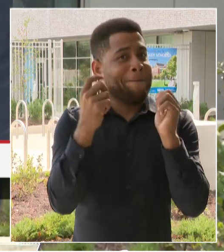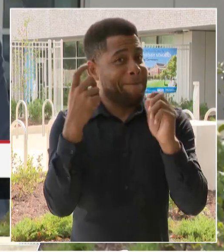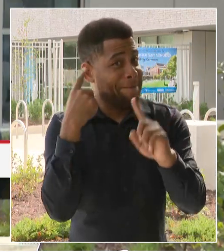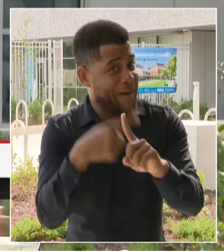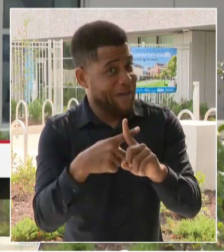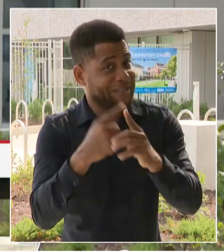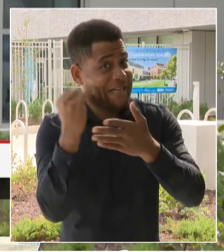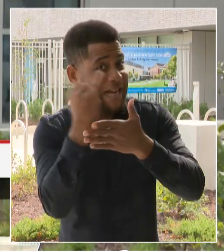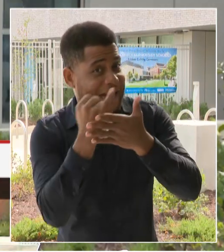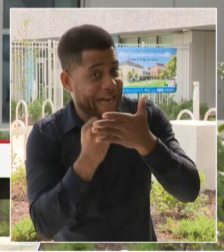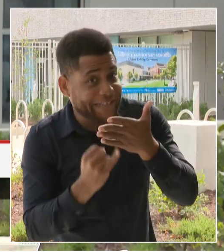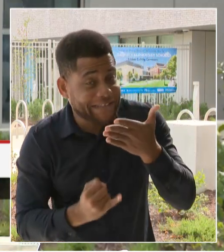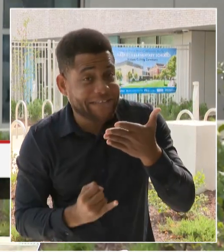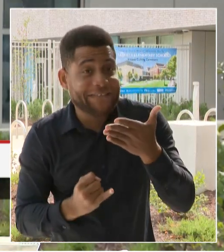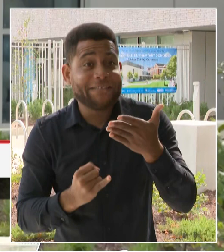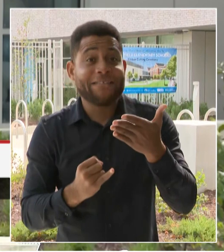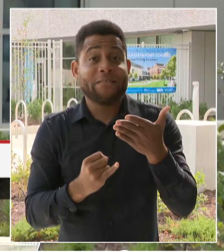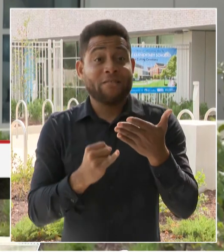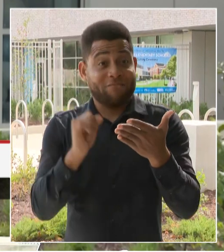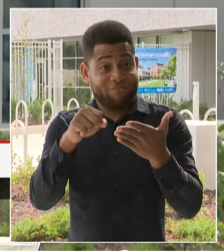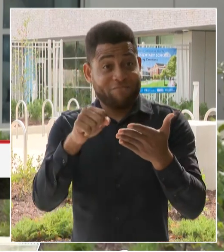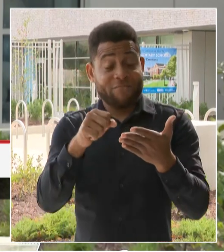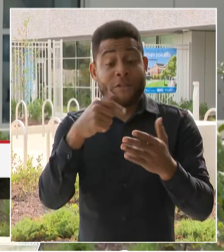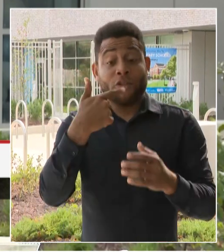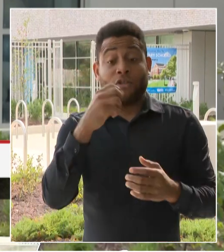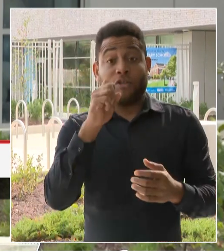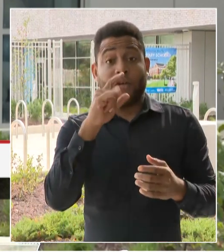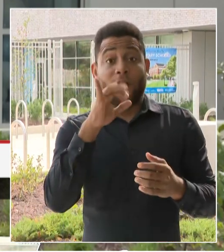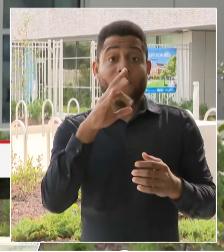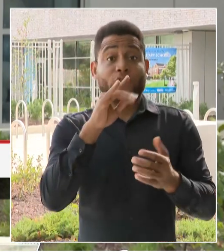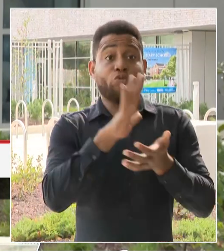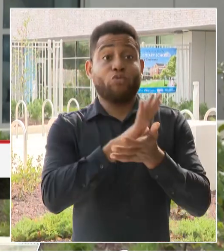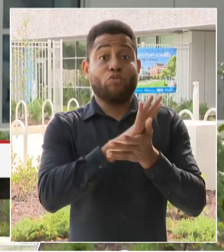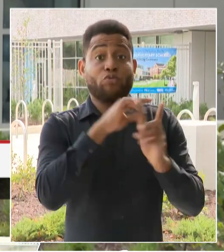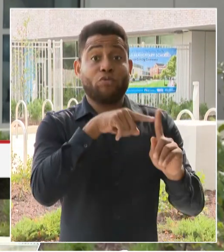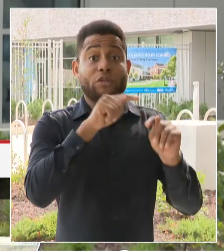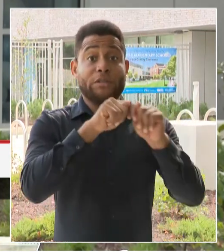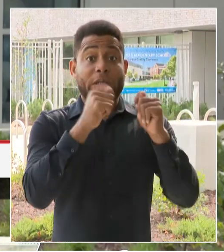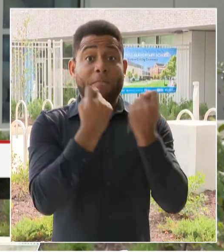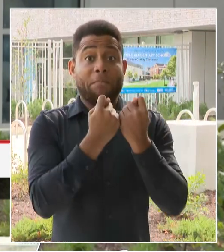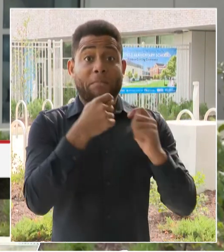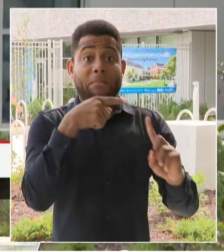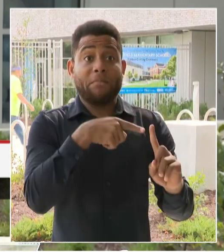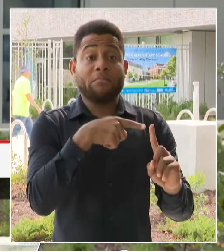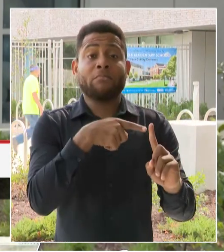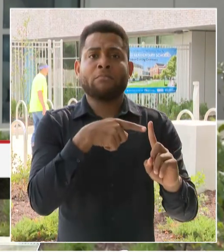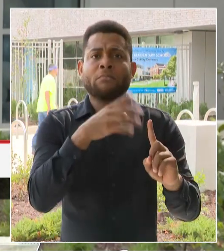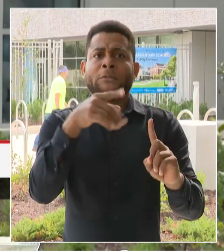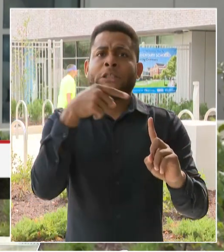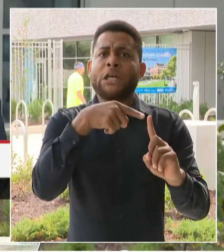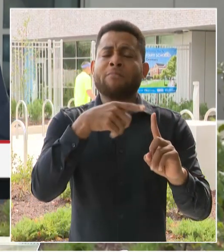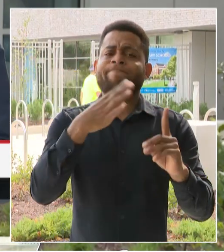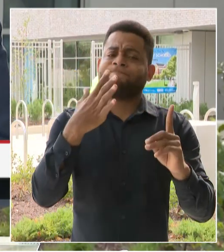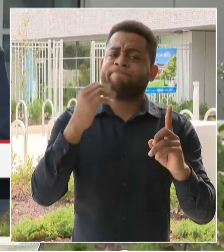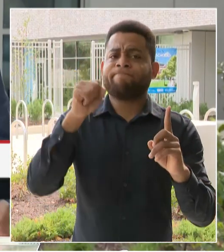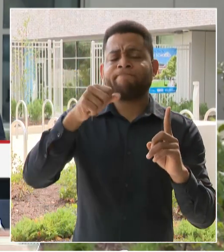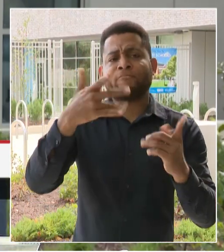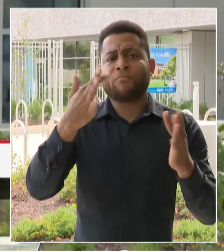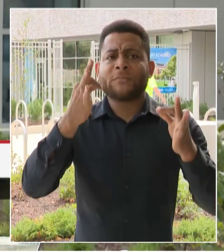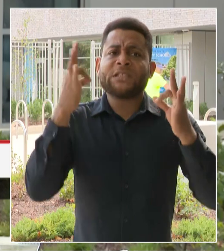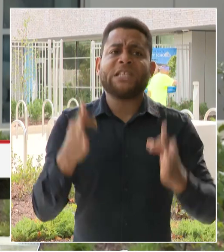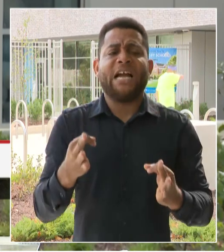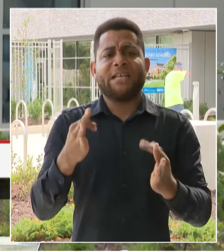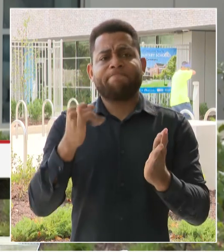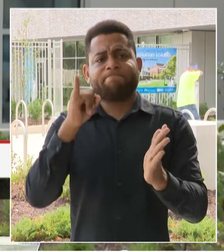team here that I think represent a unique school identity, and I believe it's something that our families will continue